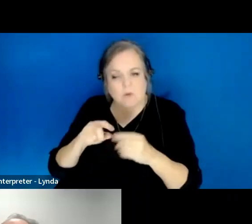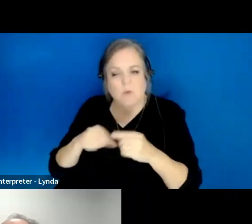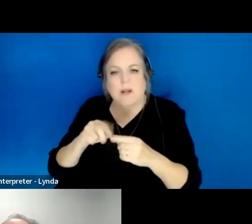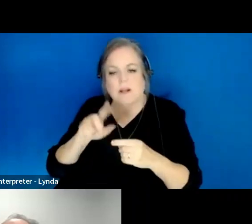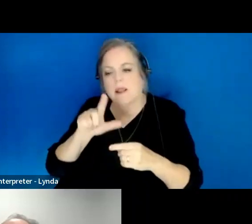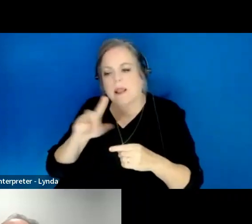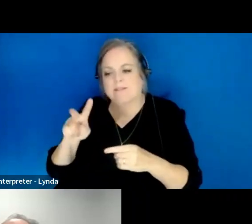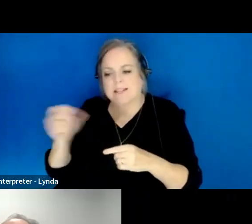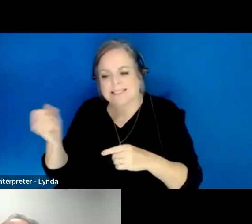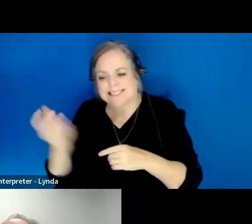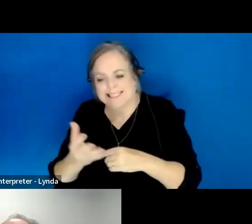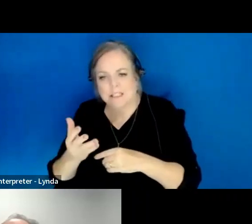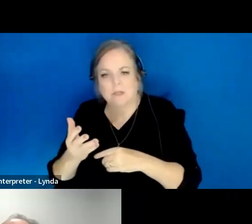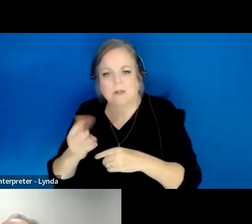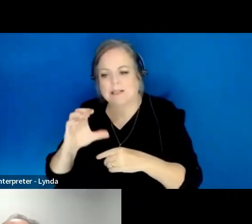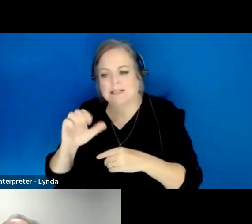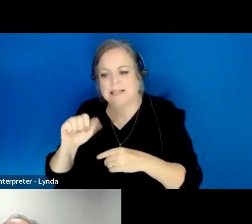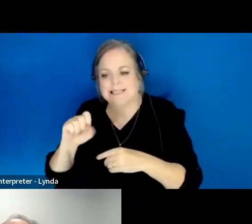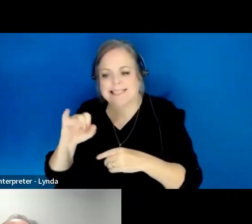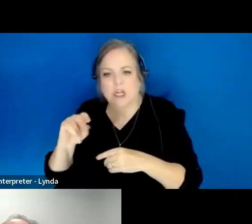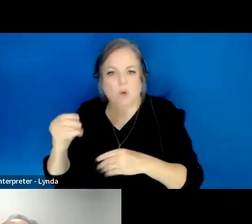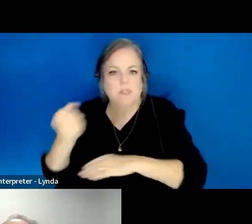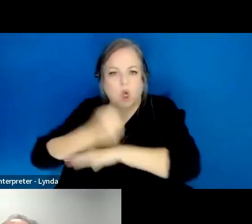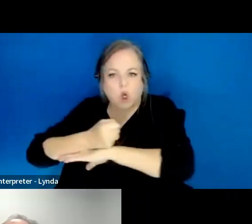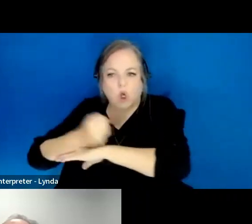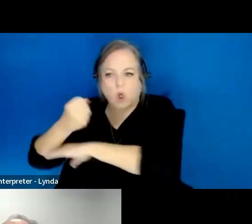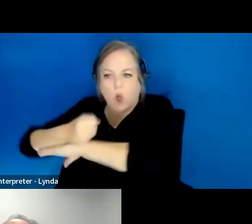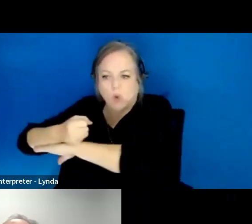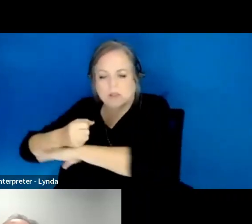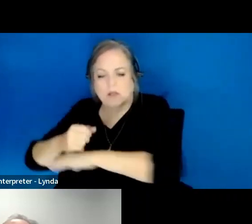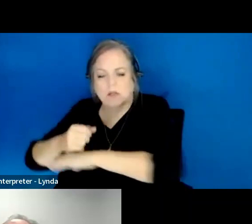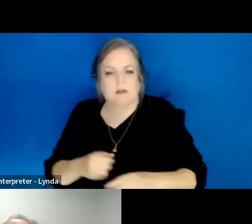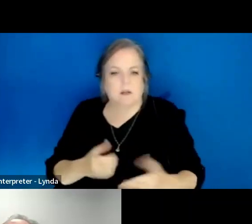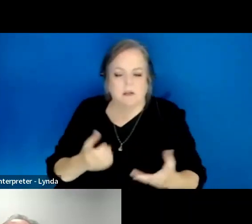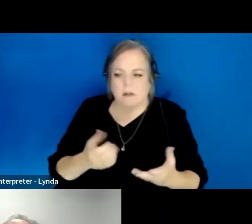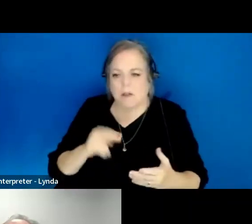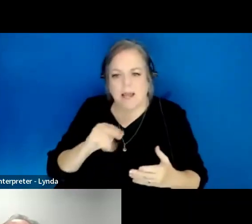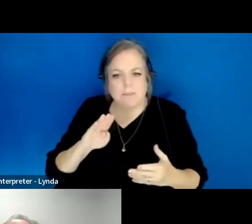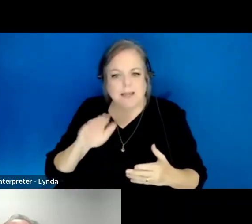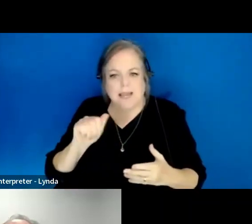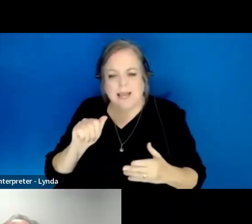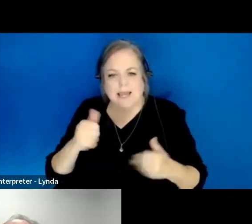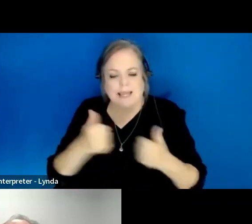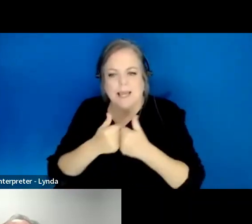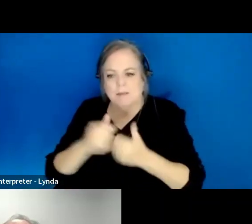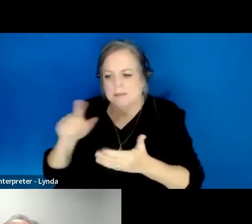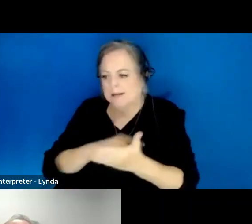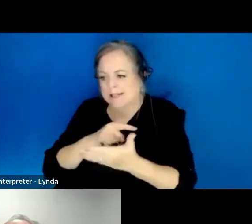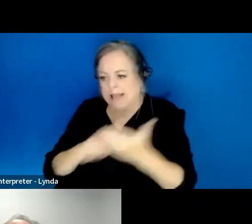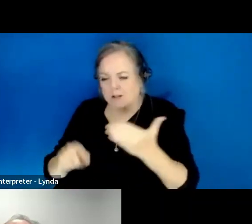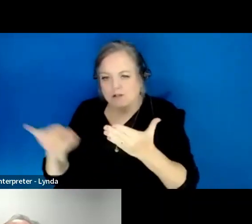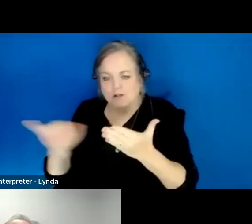closed. And I was like, okay, and the NBA games were canceled too. And I was like, all right, here we